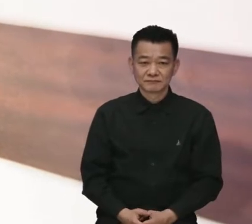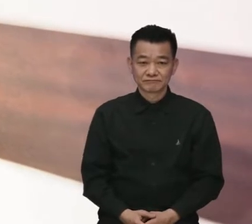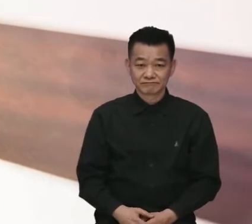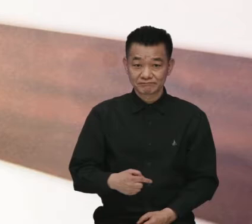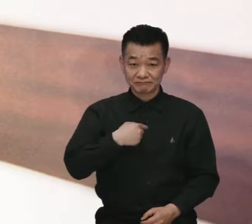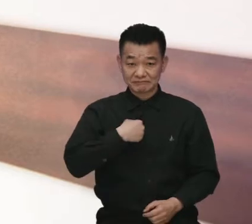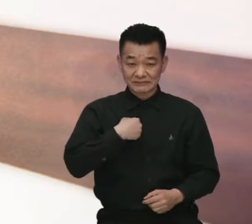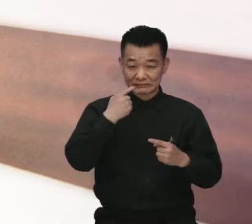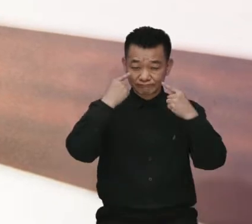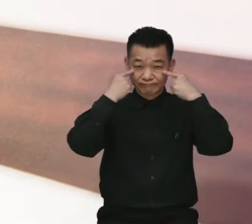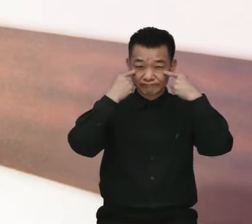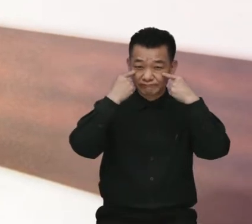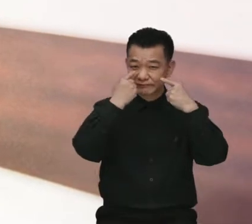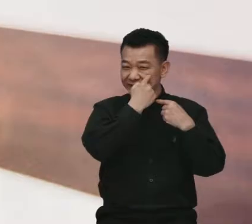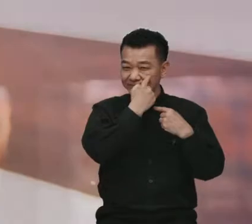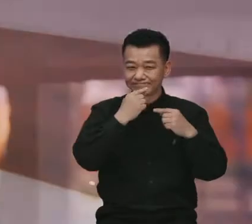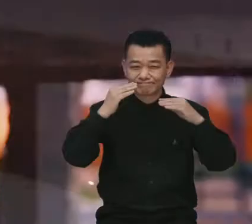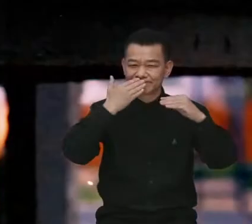I have low vision.